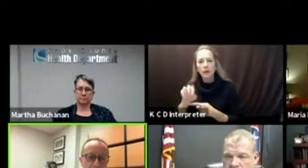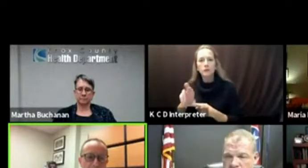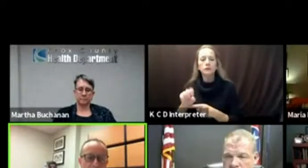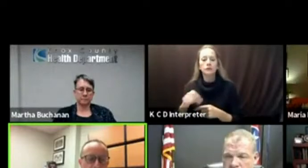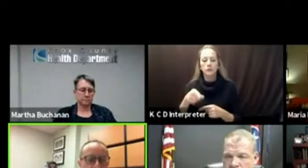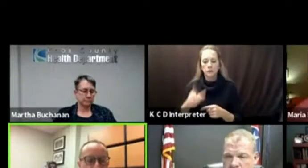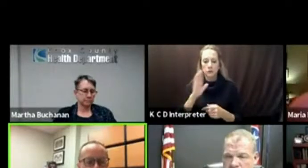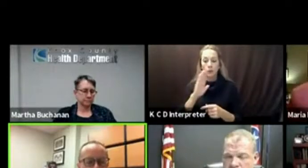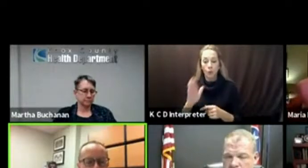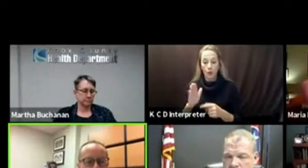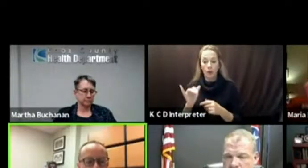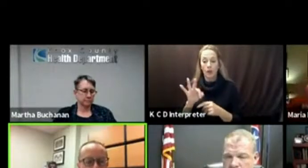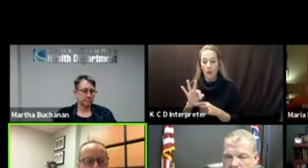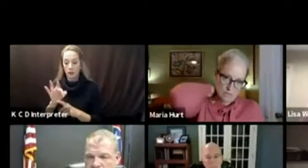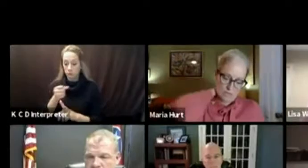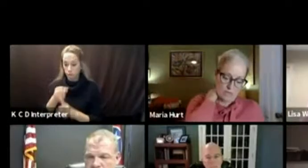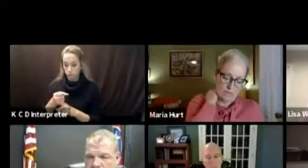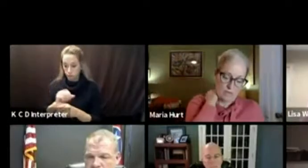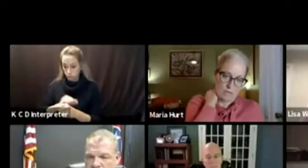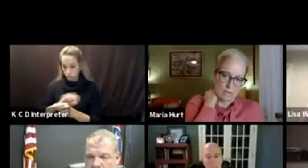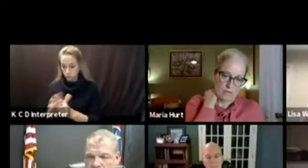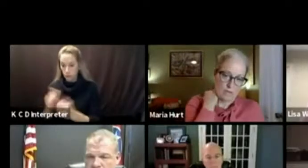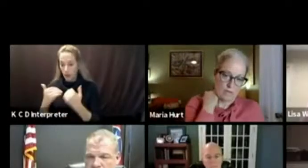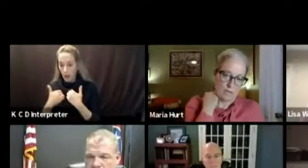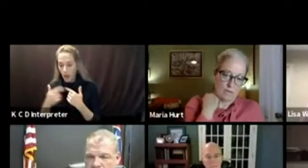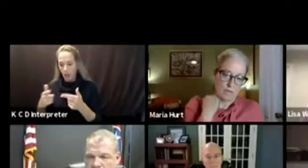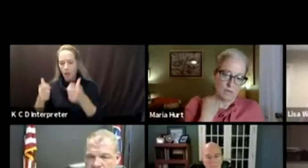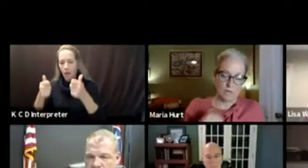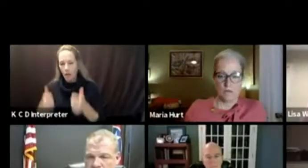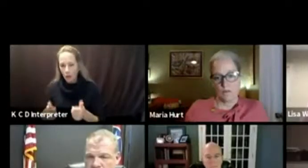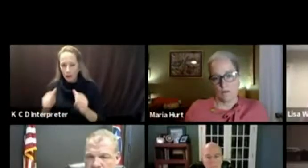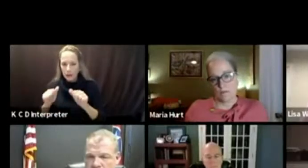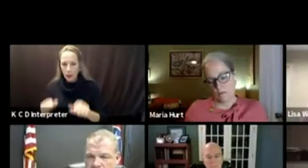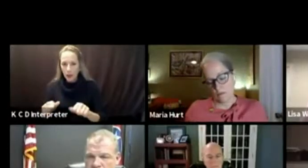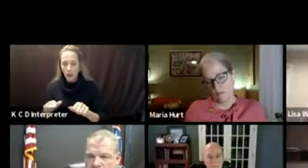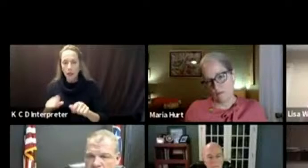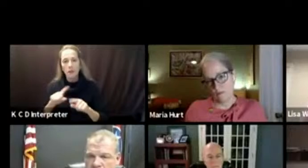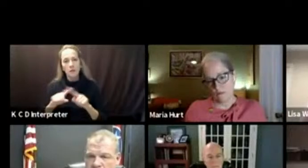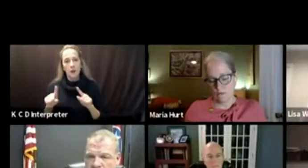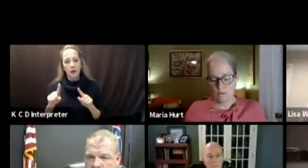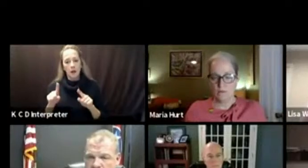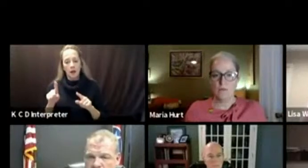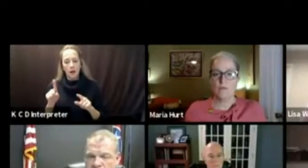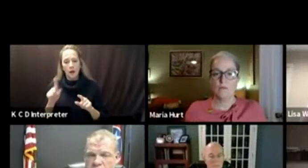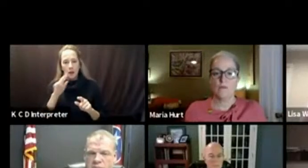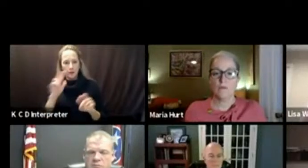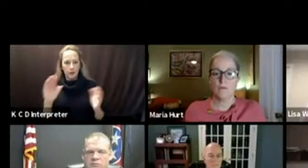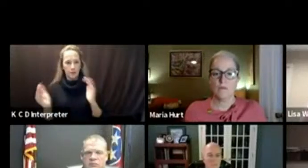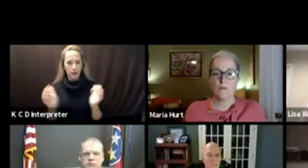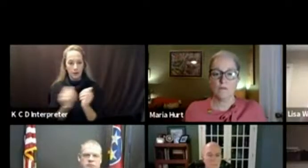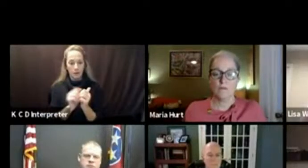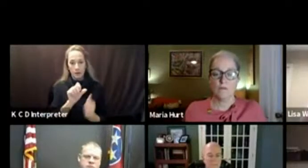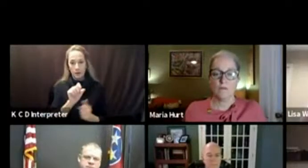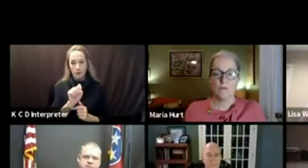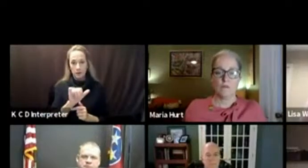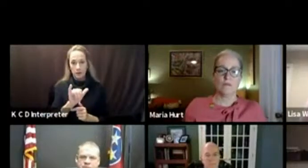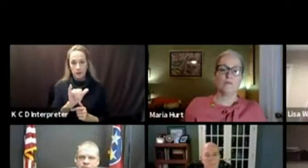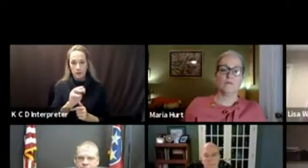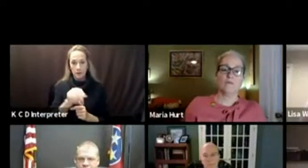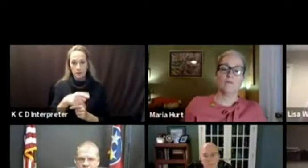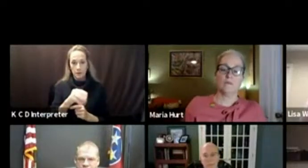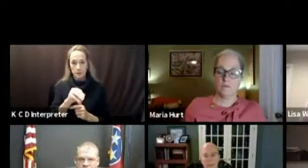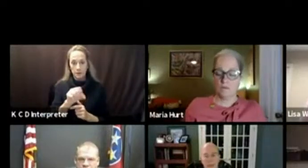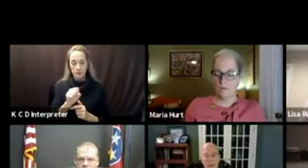hospital. And if you infuse it within several days of symptoms, then the idea behind it is there was data